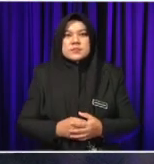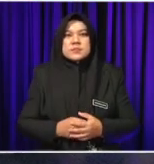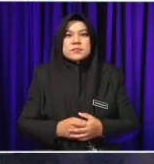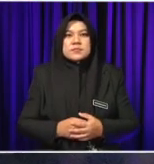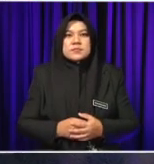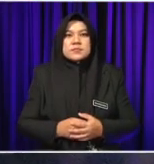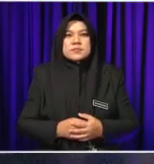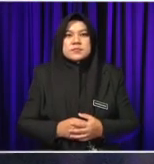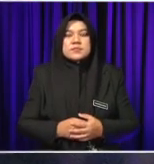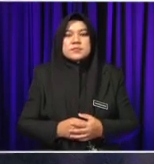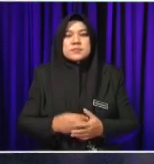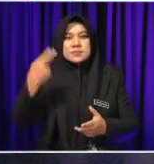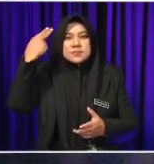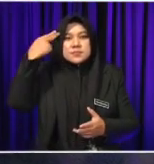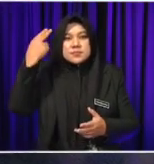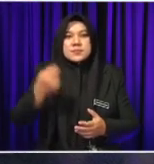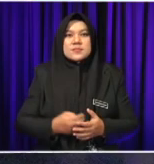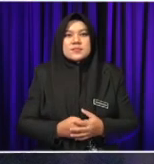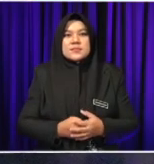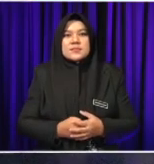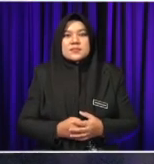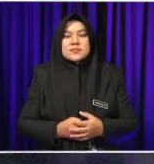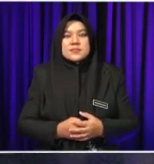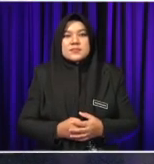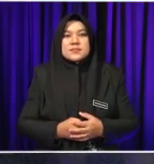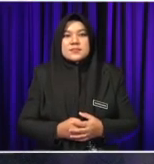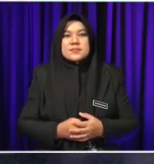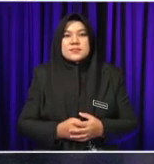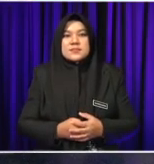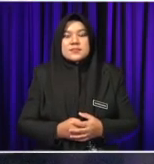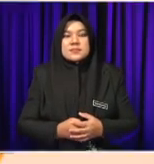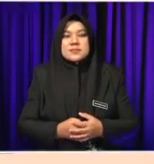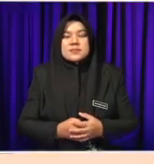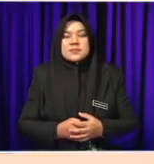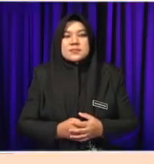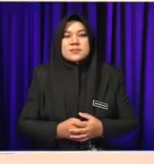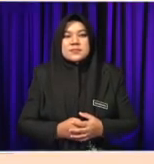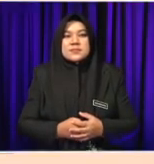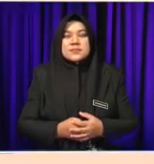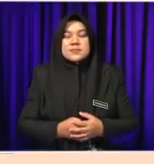Madam? Yes, Hafiz. Hafiz, go ahead. Okay, now what is the theme?